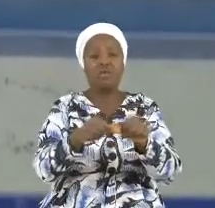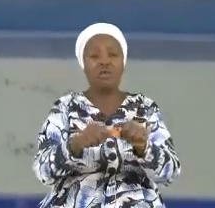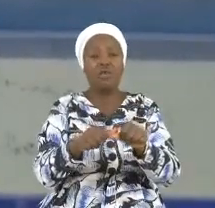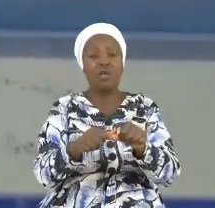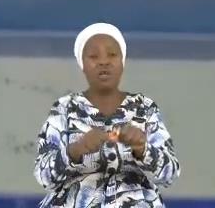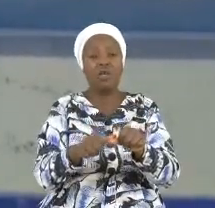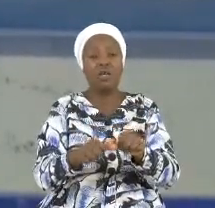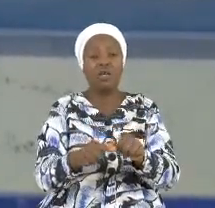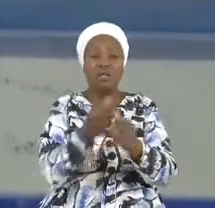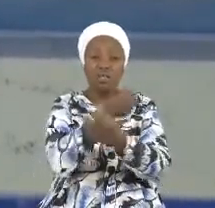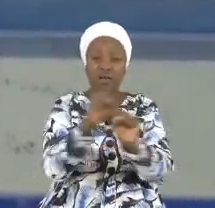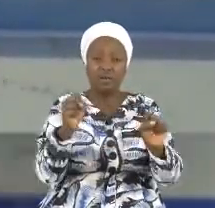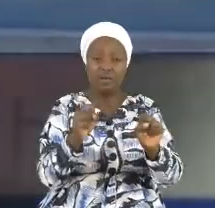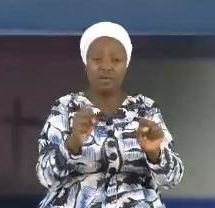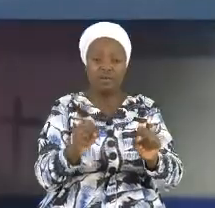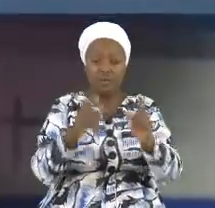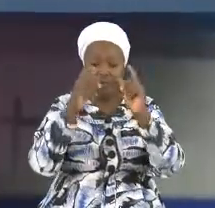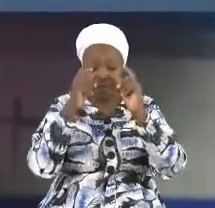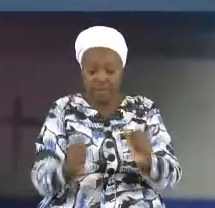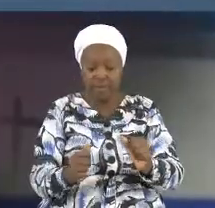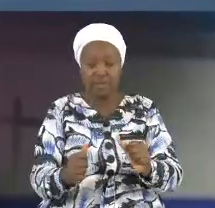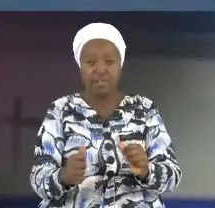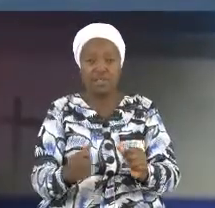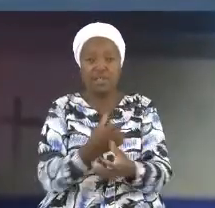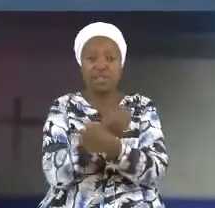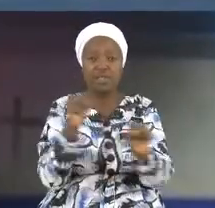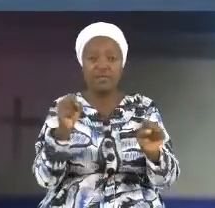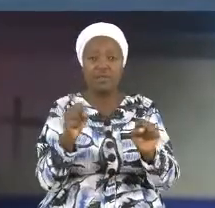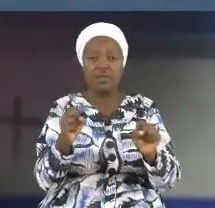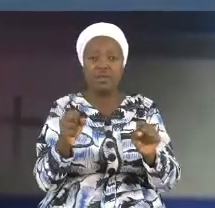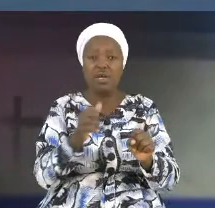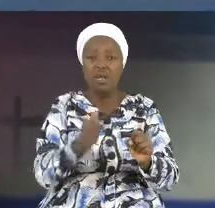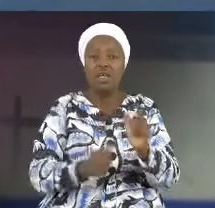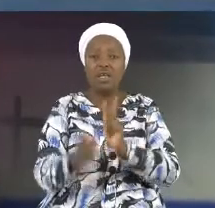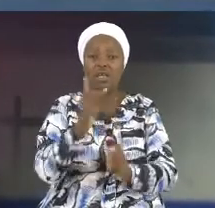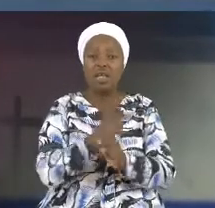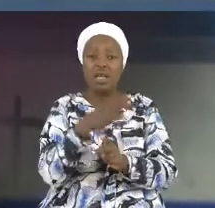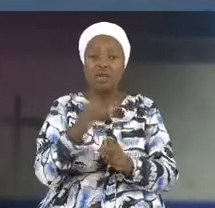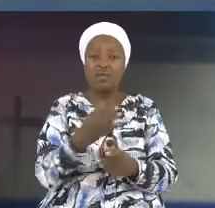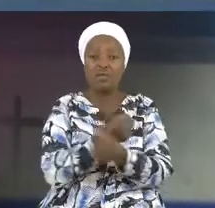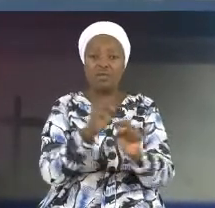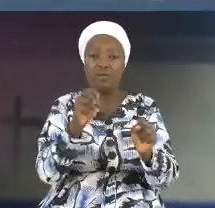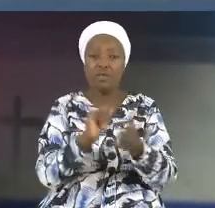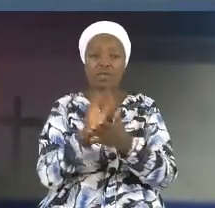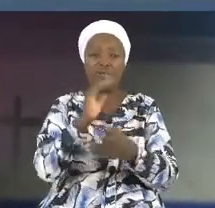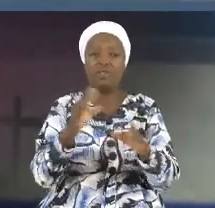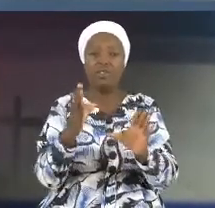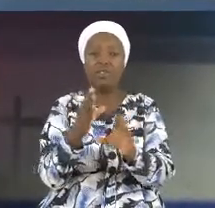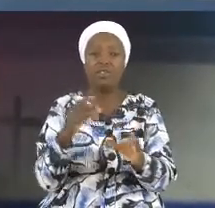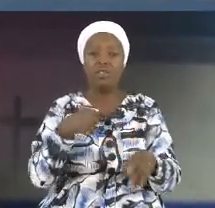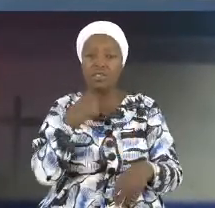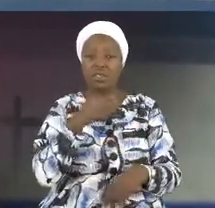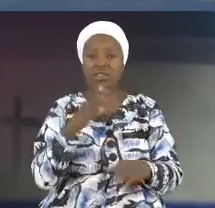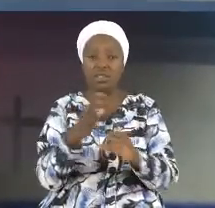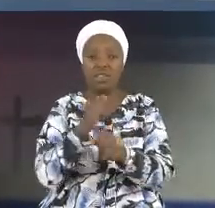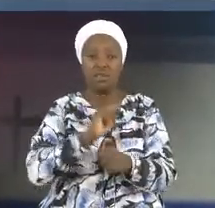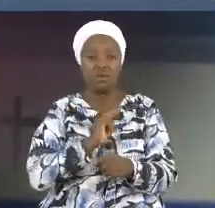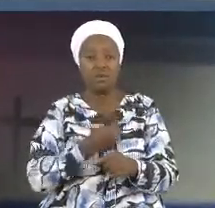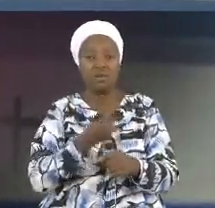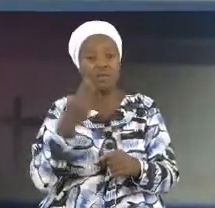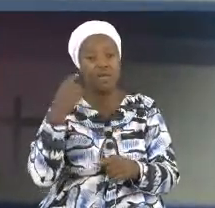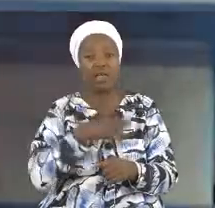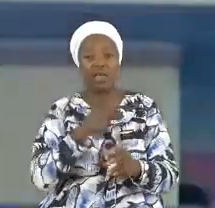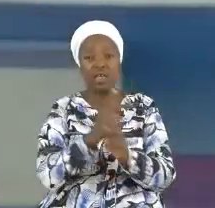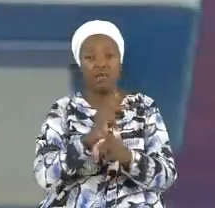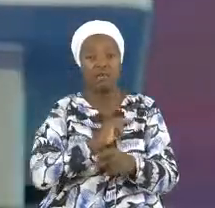instantaneous redemption, a kind of redemption that prepares us for life eternal. Three things we're